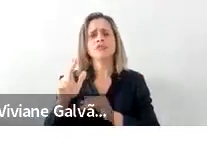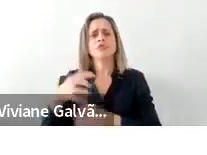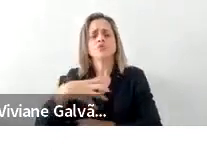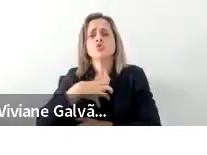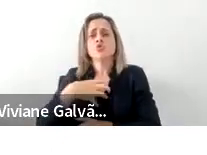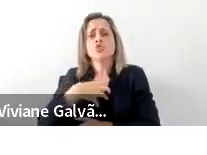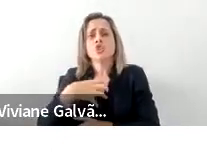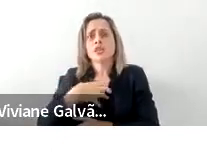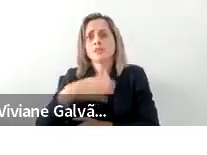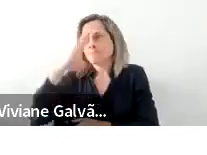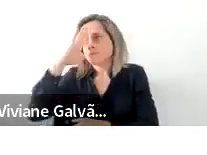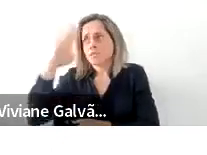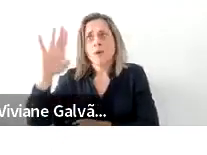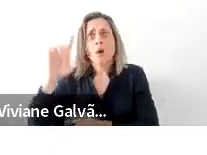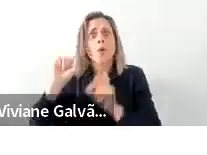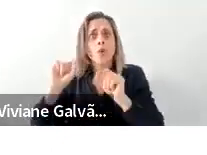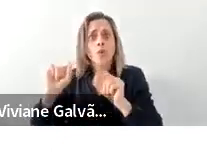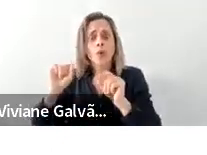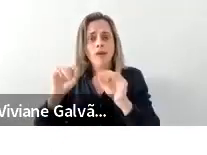cell form